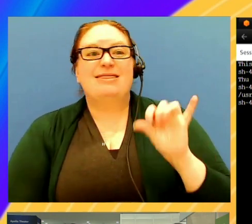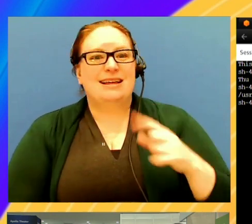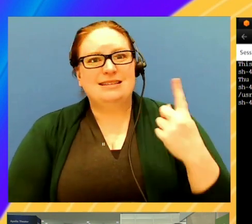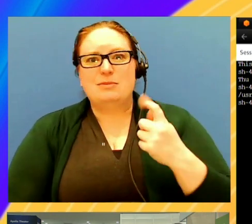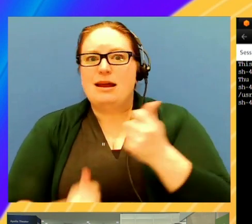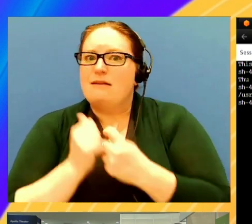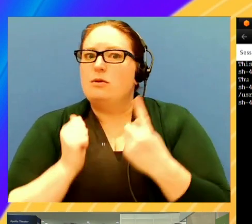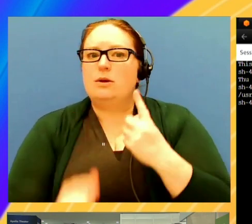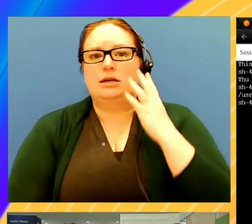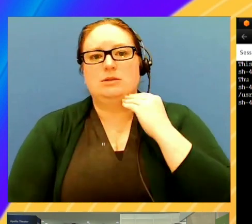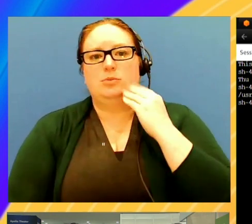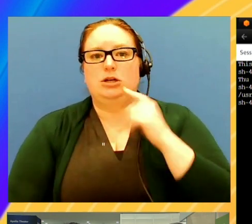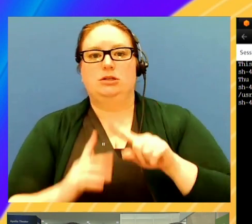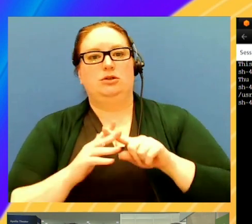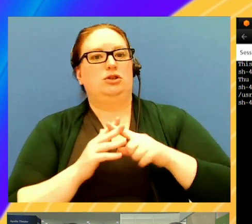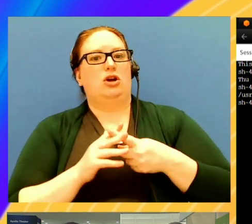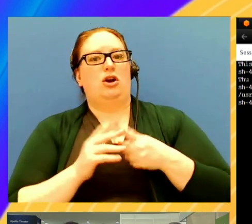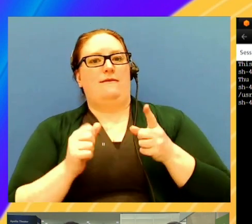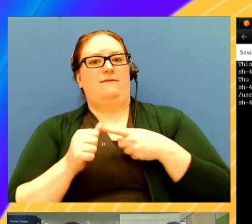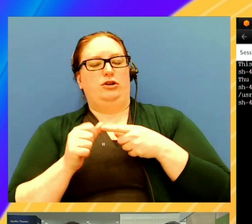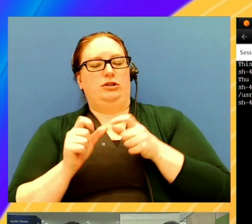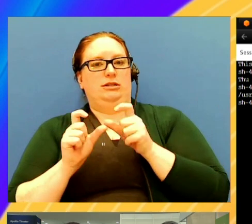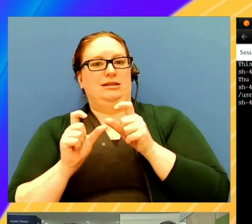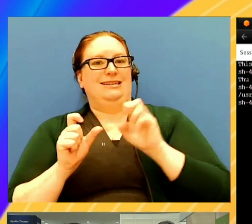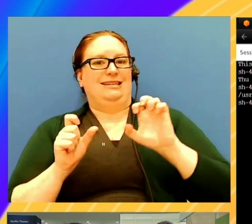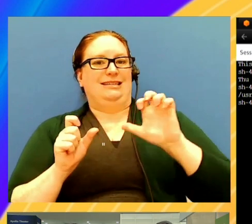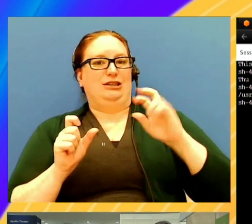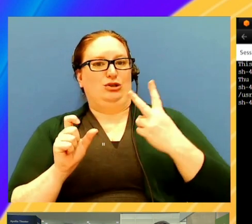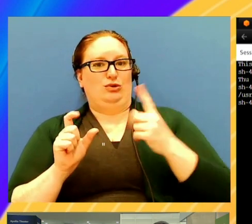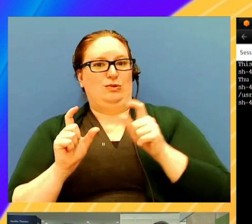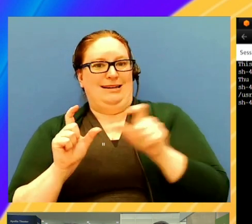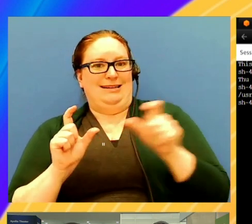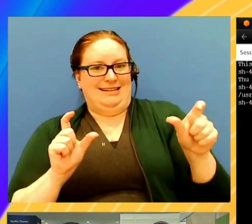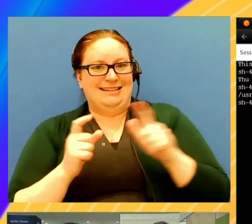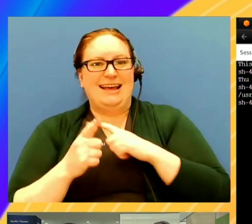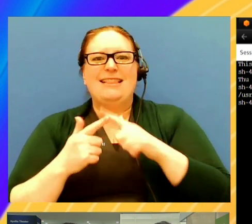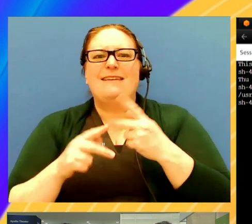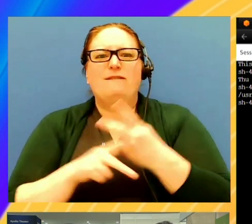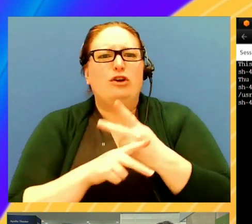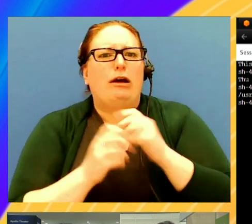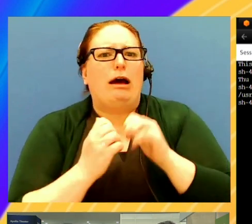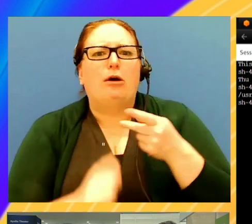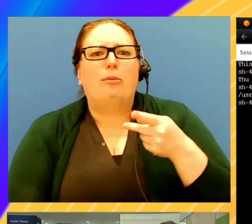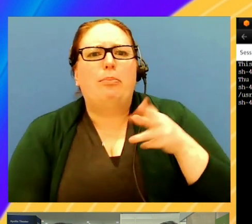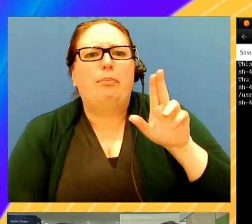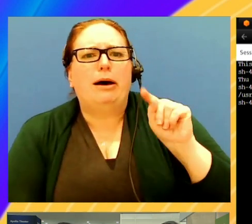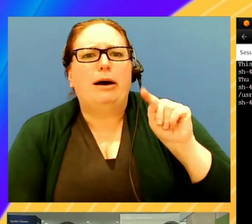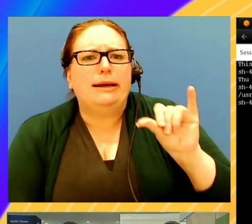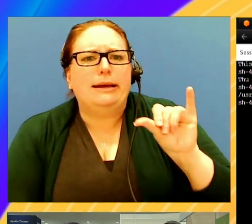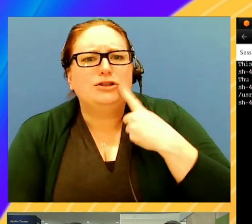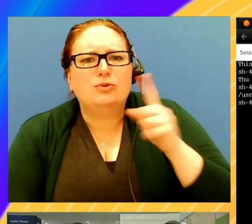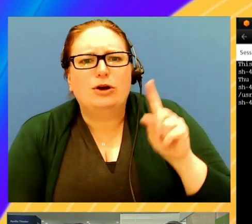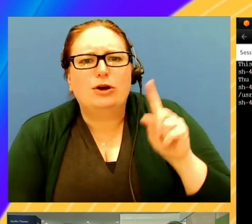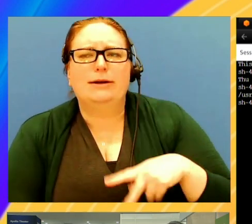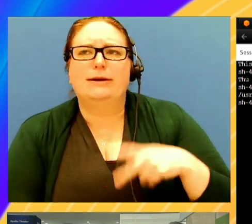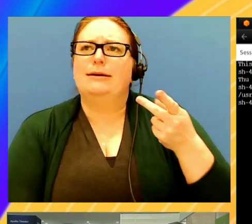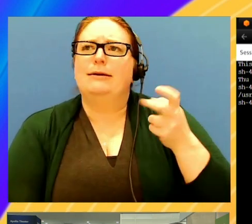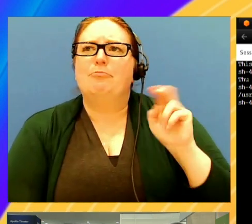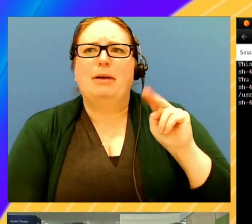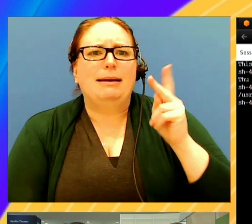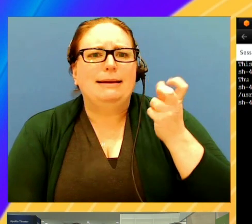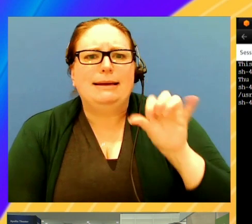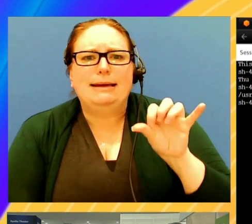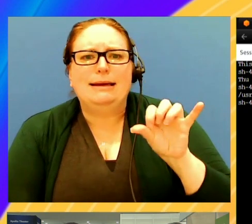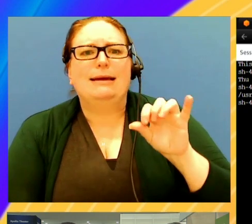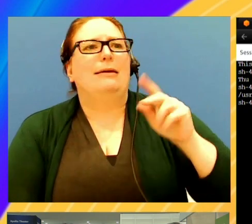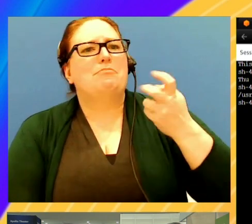was to start up your first EC2 instance and then figure out how to get PuTTY to work, how to get your PEM key, and if you're on Windows, convert that PEM